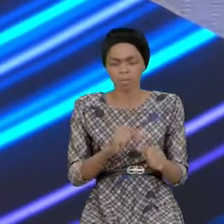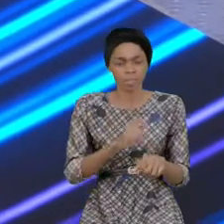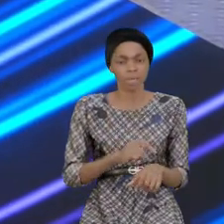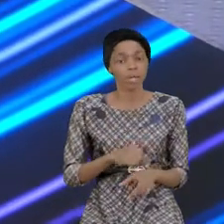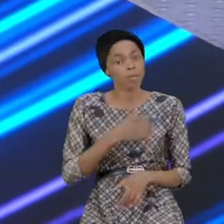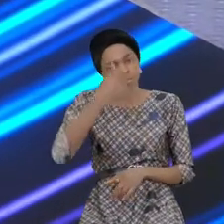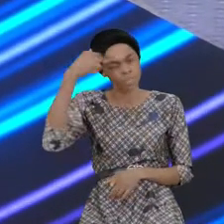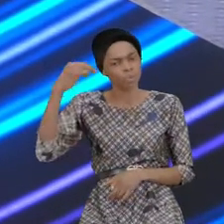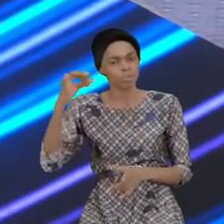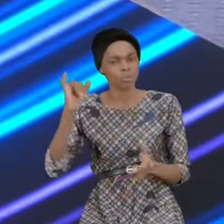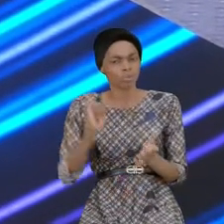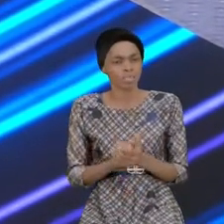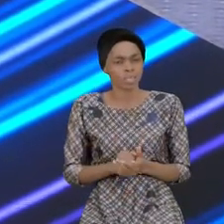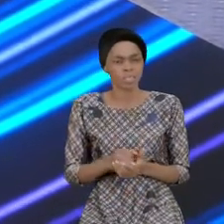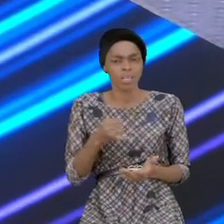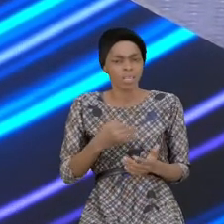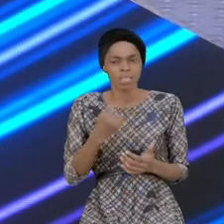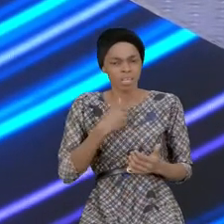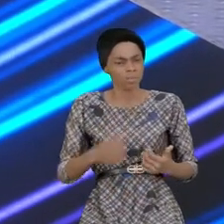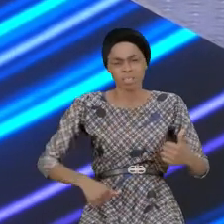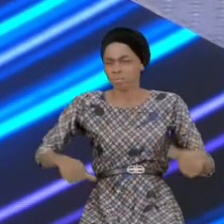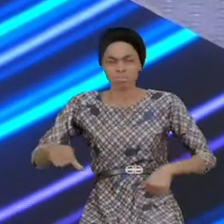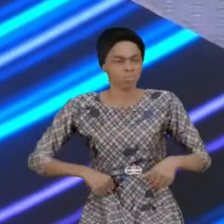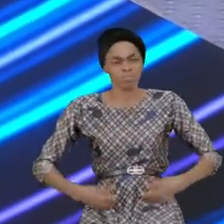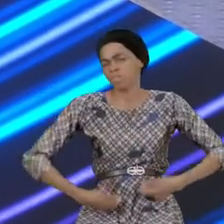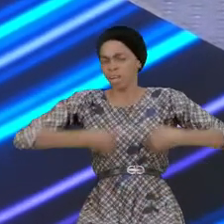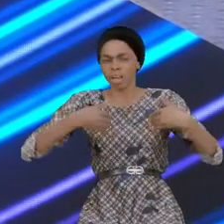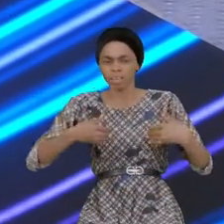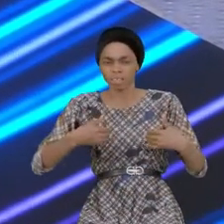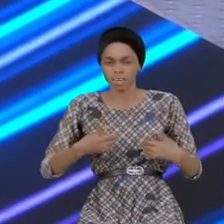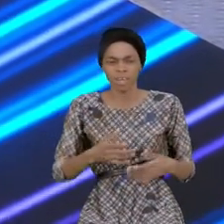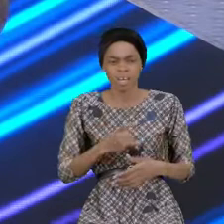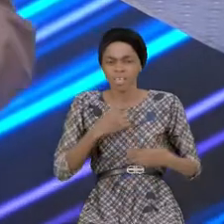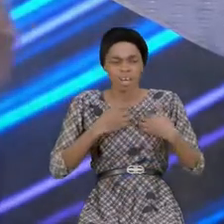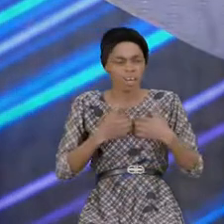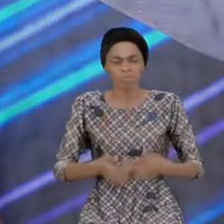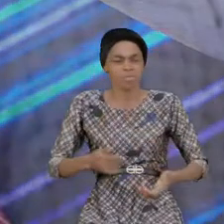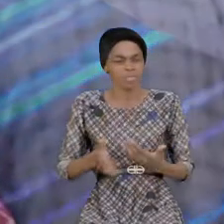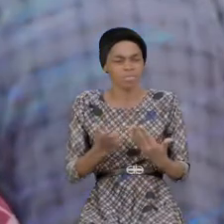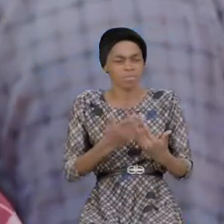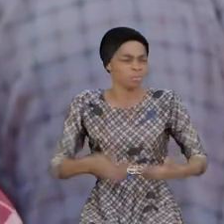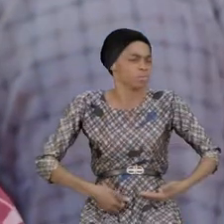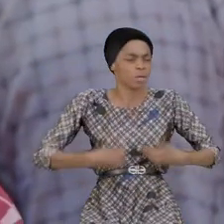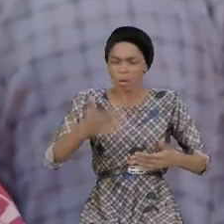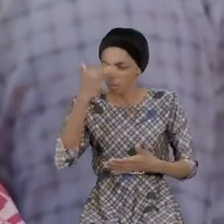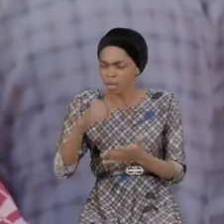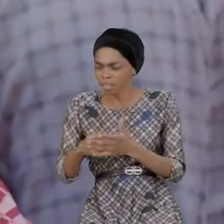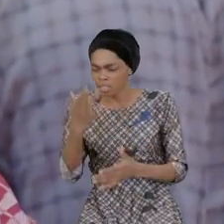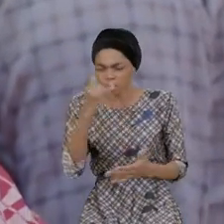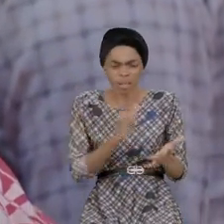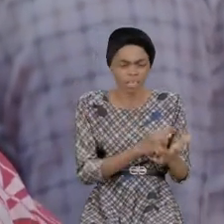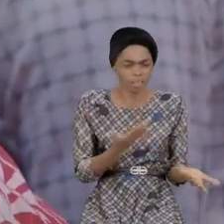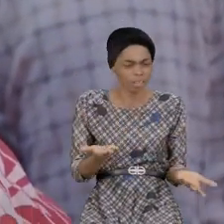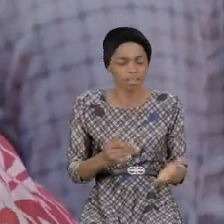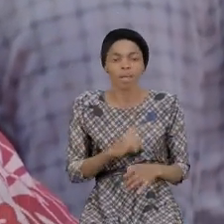of that, he has a boisterous kind of temper, and he has quick temper. Why this? Why this? Why that? But you know,